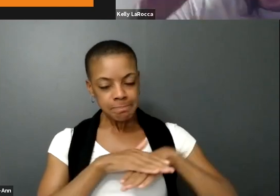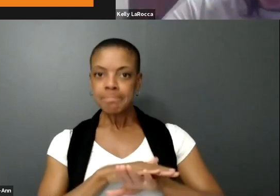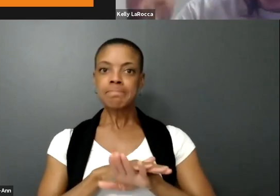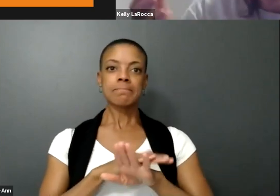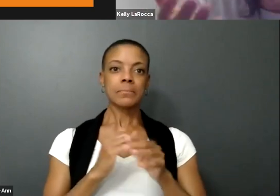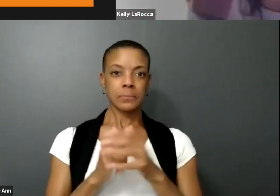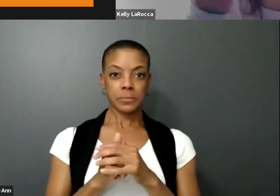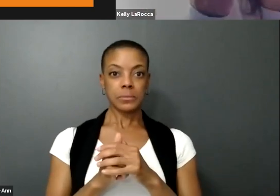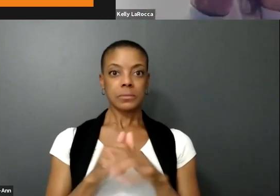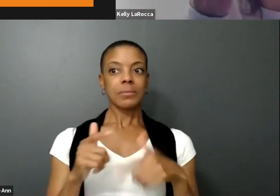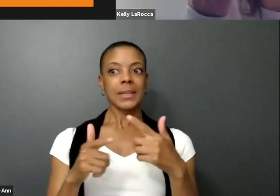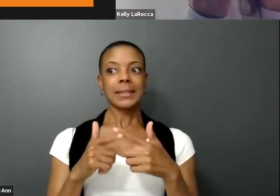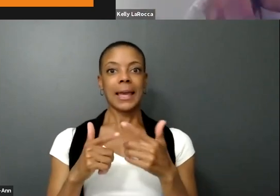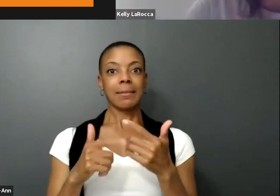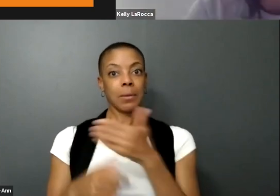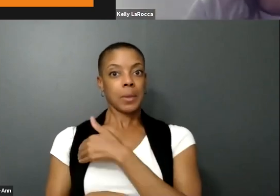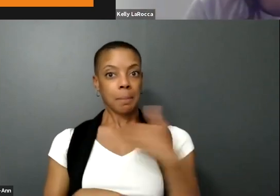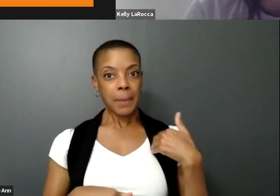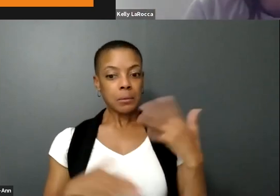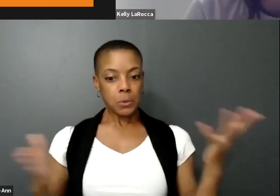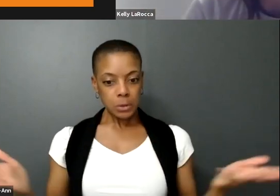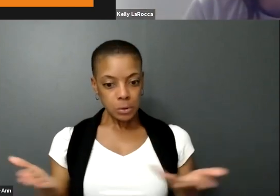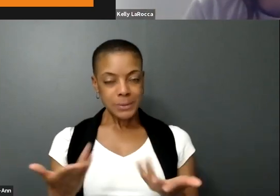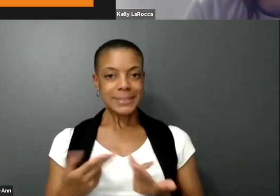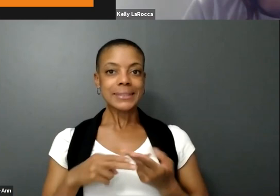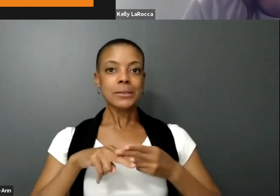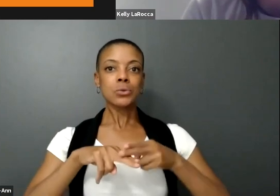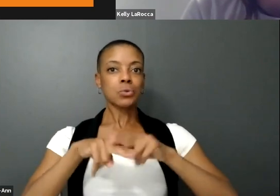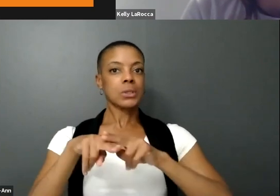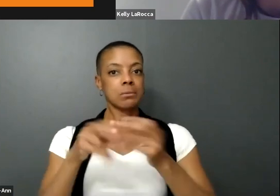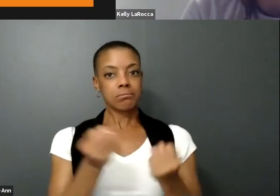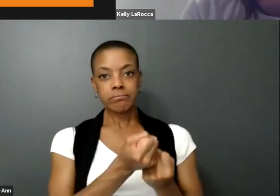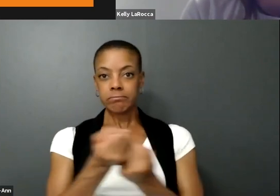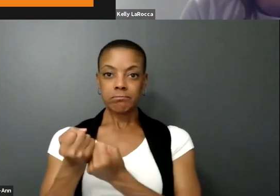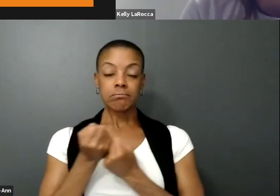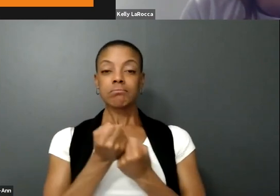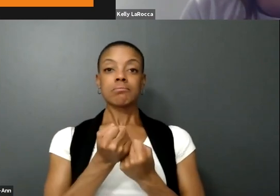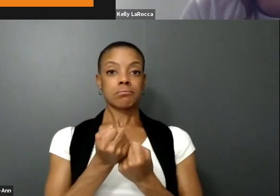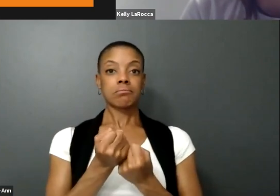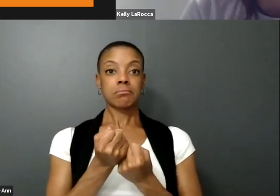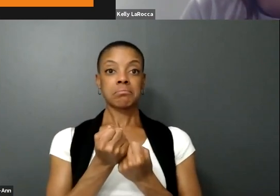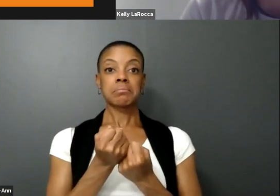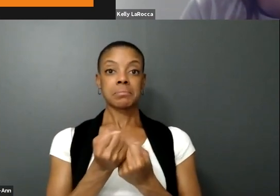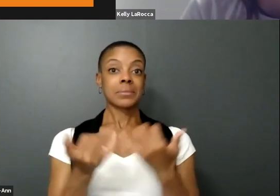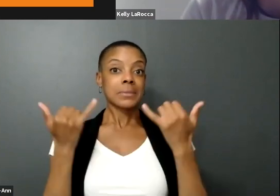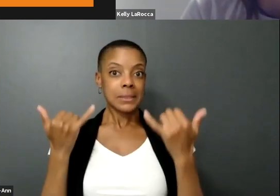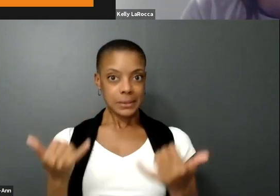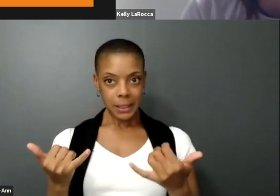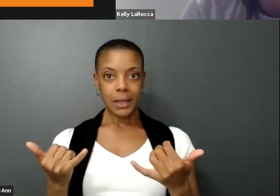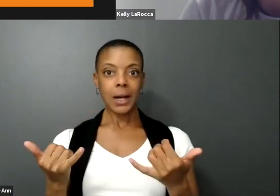getting our building our members up and lifting them up in the ways they needed support. And now we're focused on other